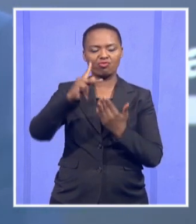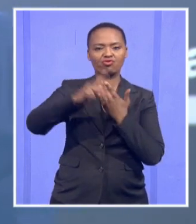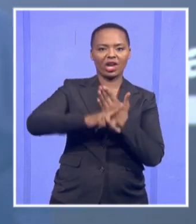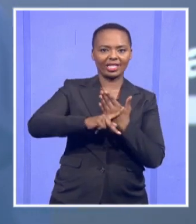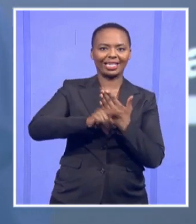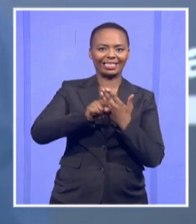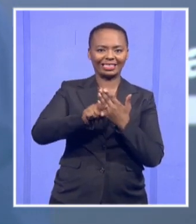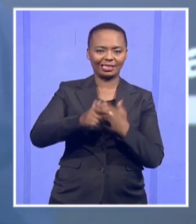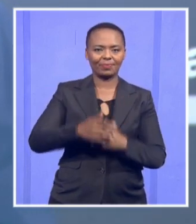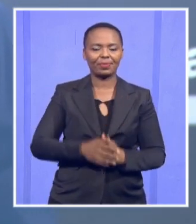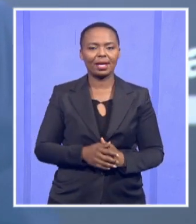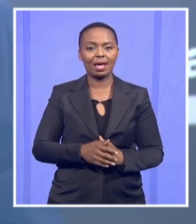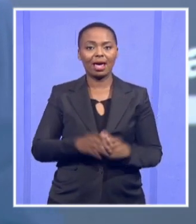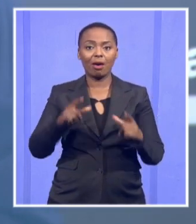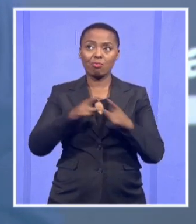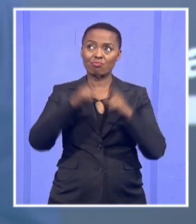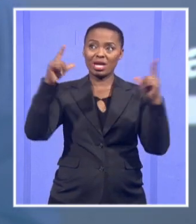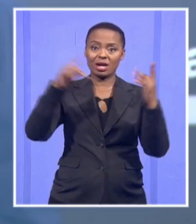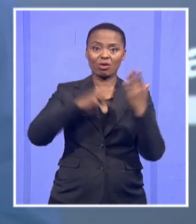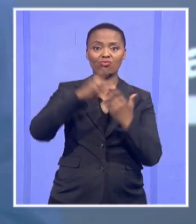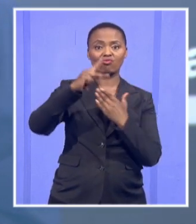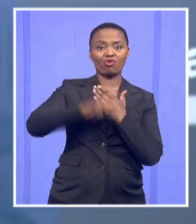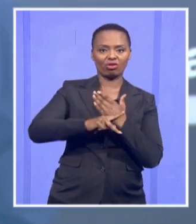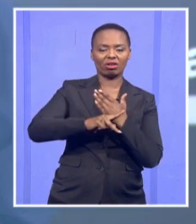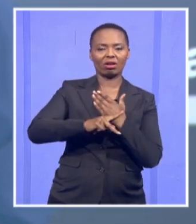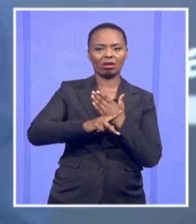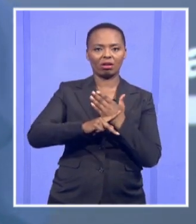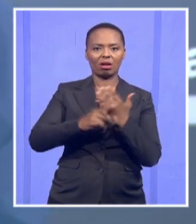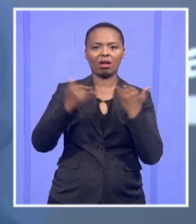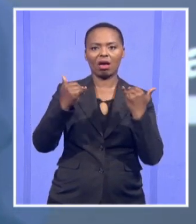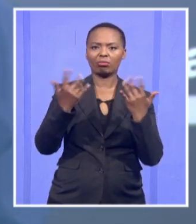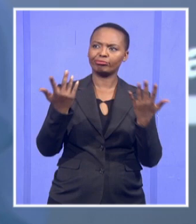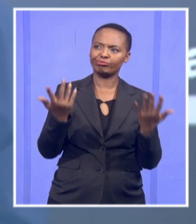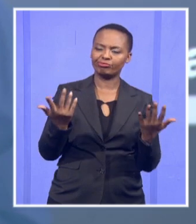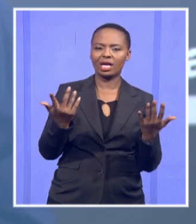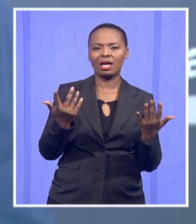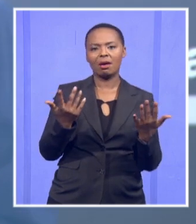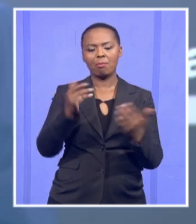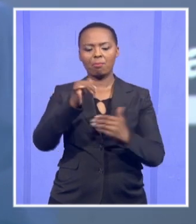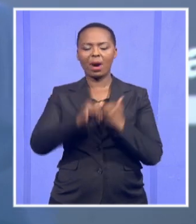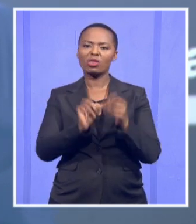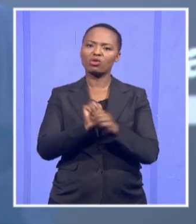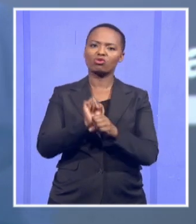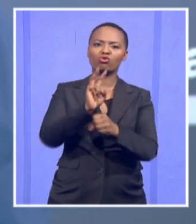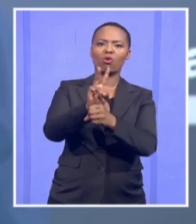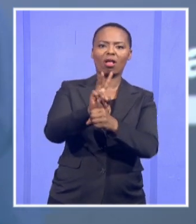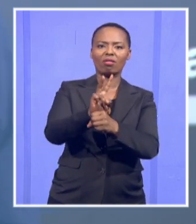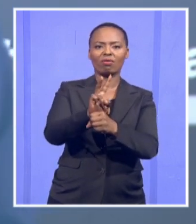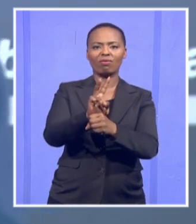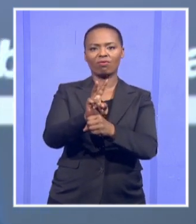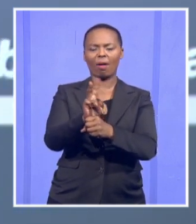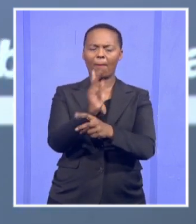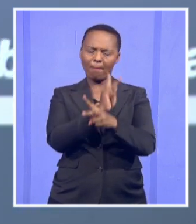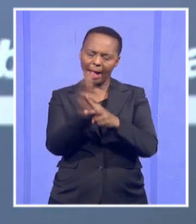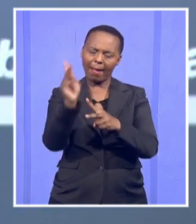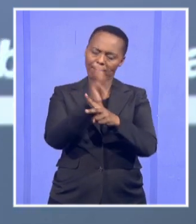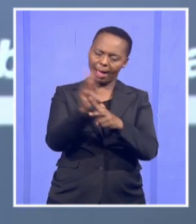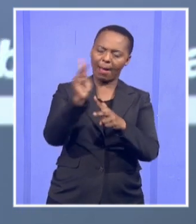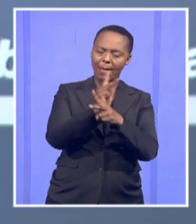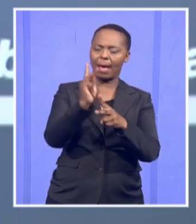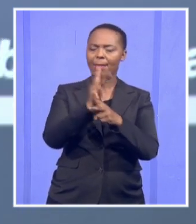On larger projects where we might take even close to 12 months during the planning phases. So colleagues